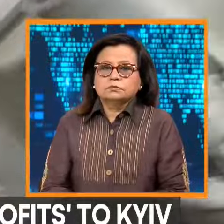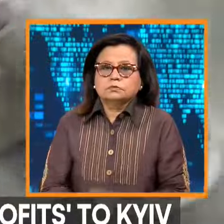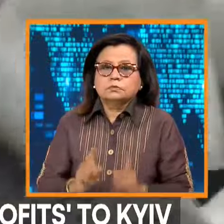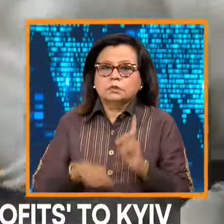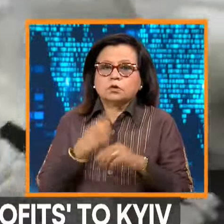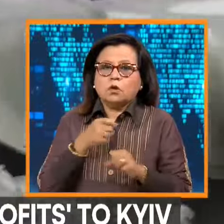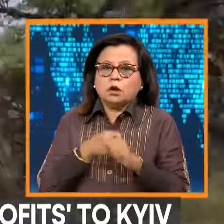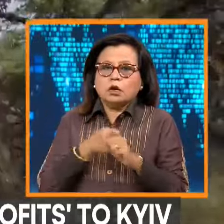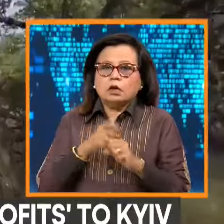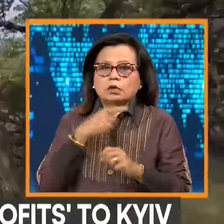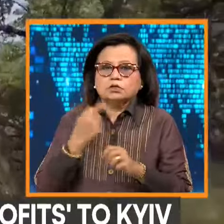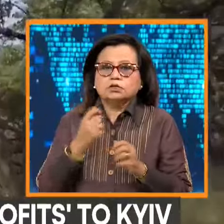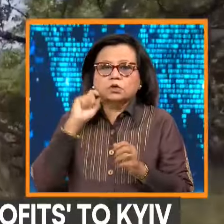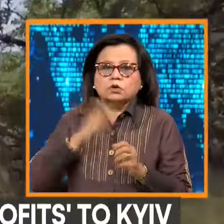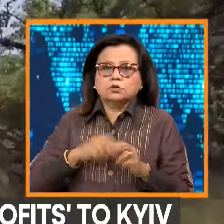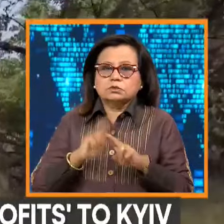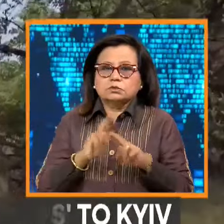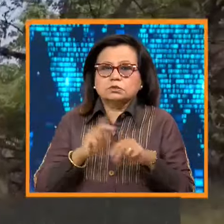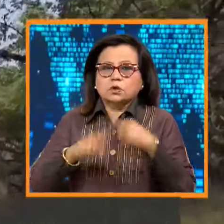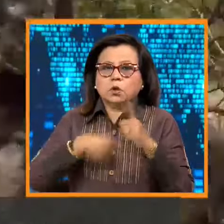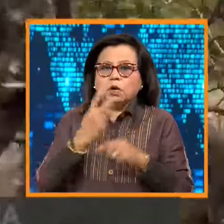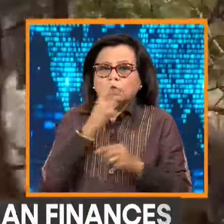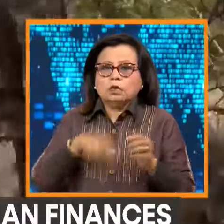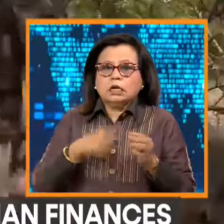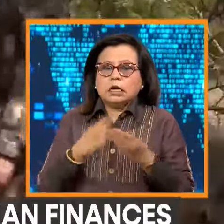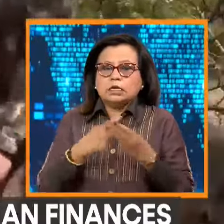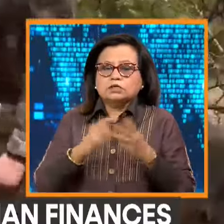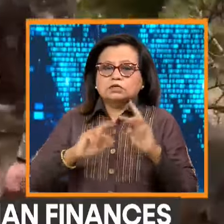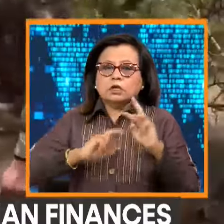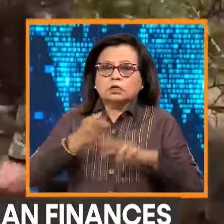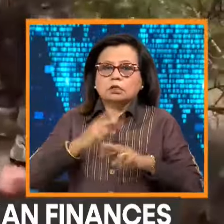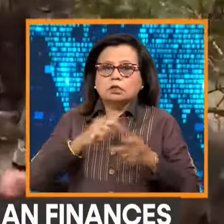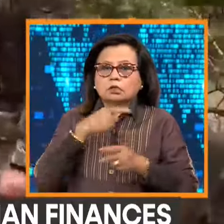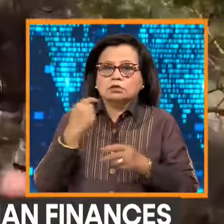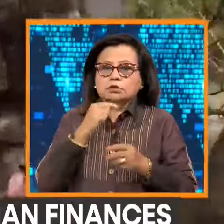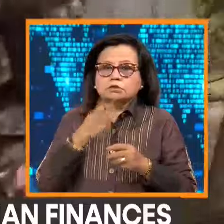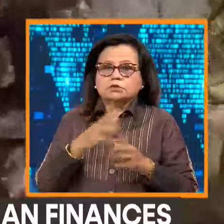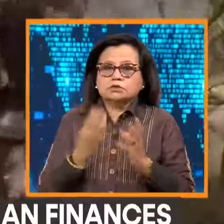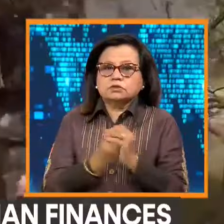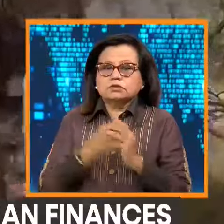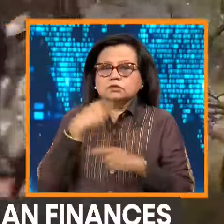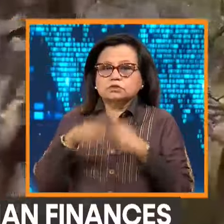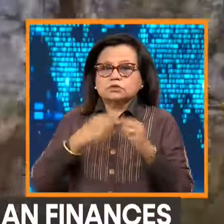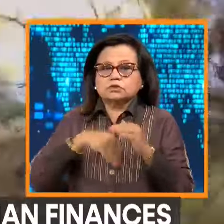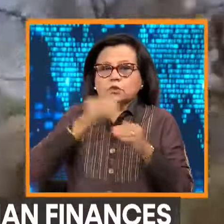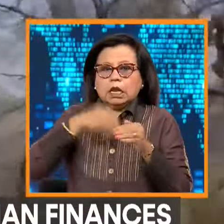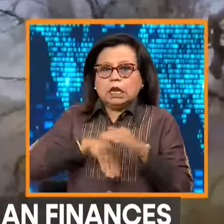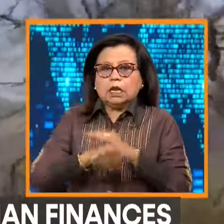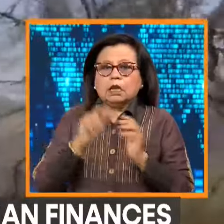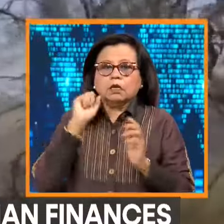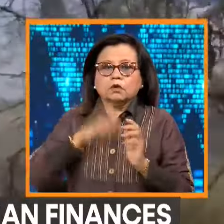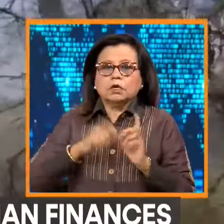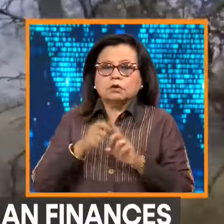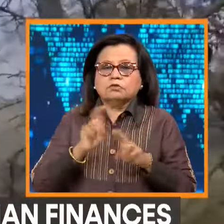On the battlefield, Russian and Ukrainian forces continue to target each other. Russia says that troops continue to move deep into